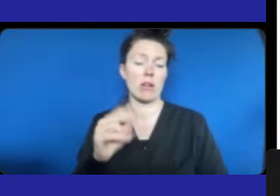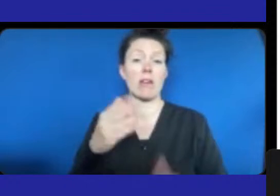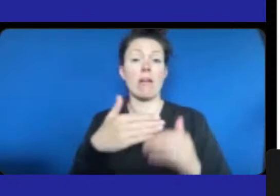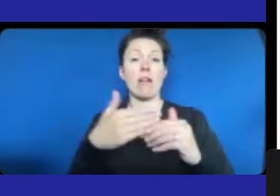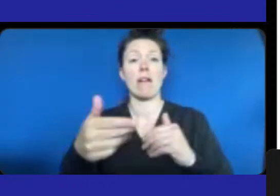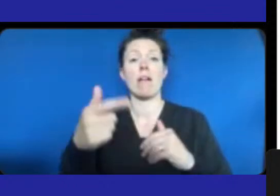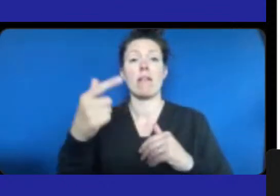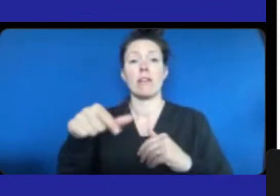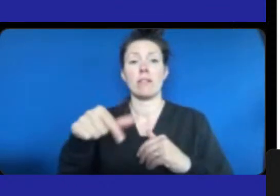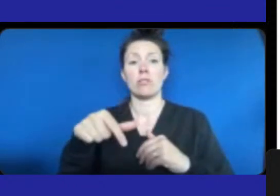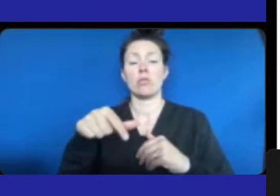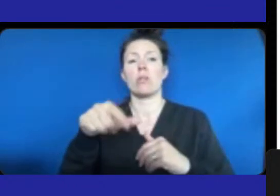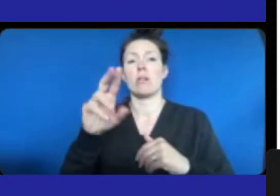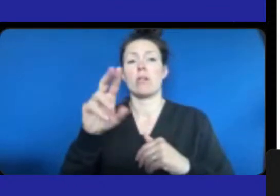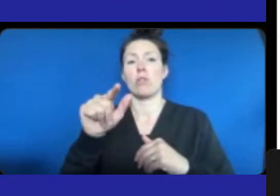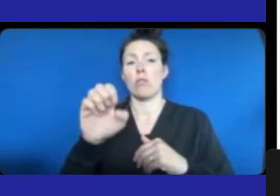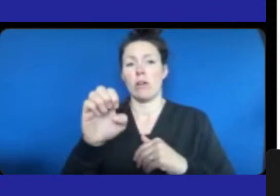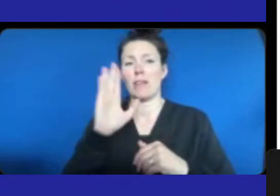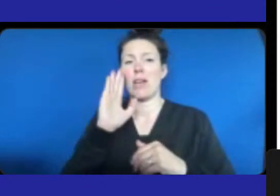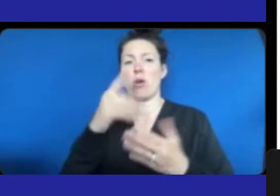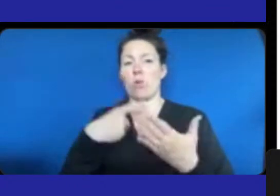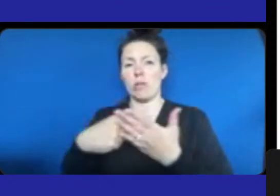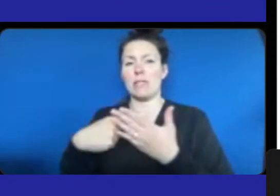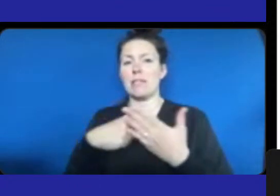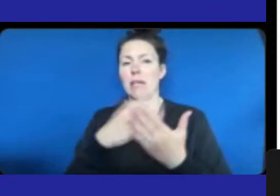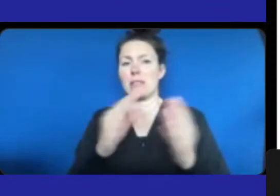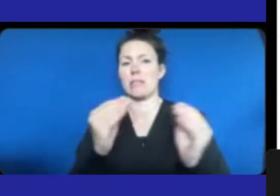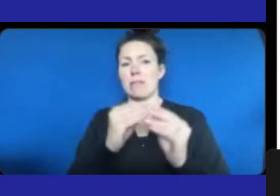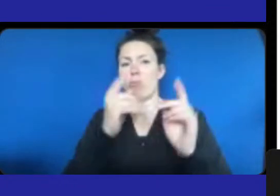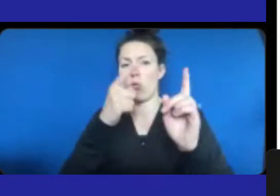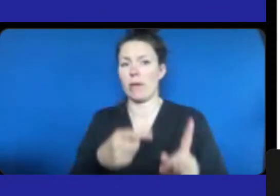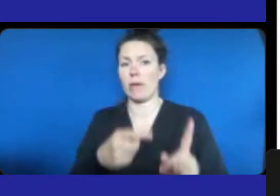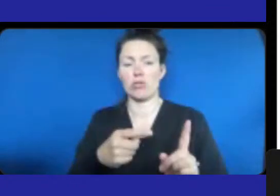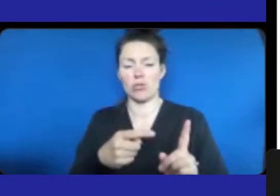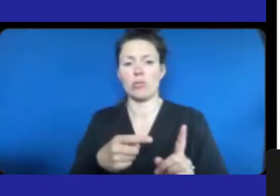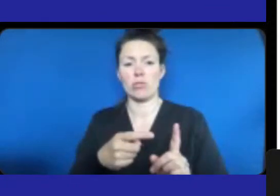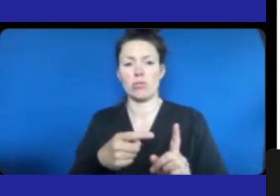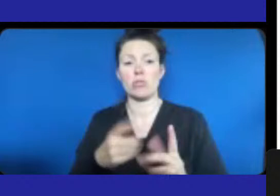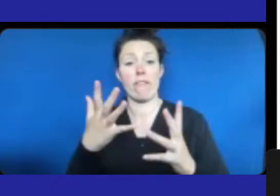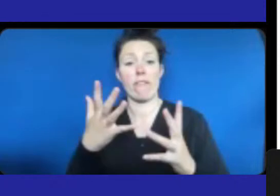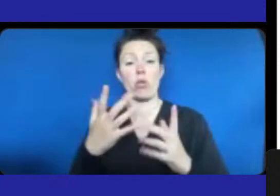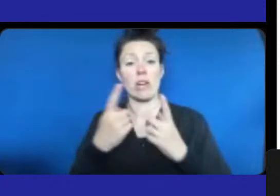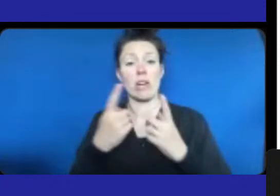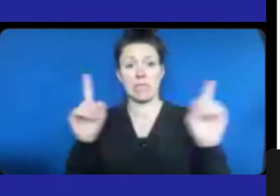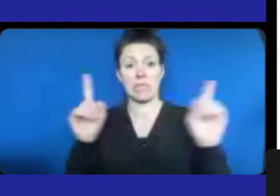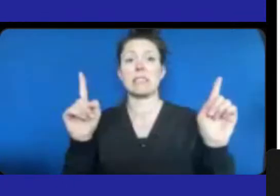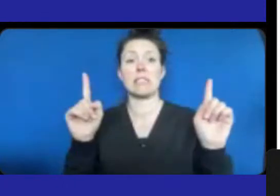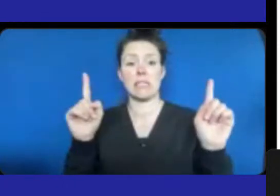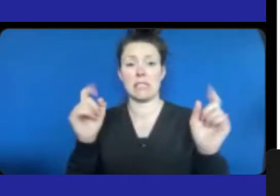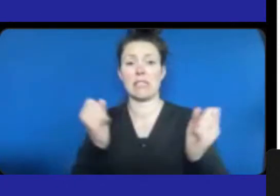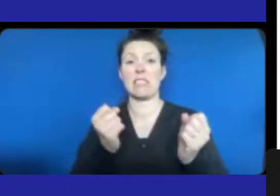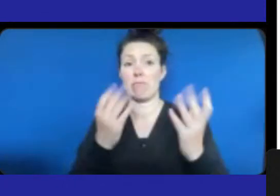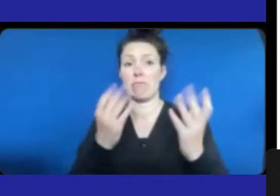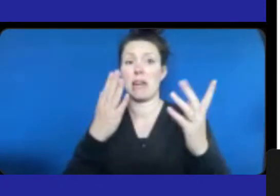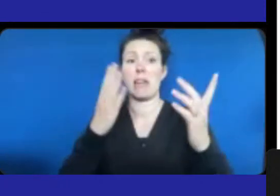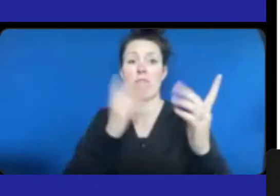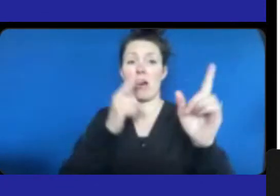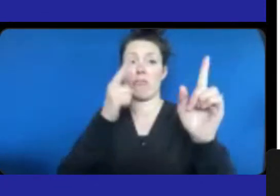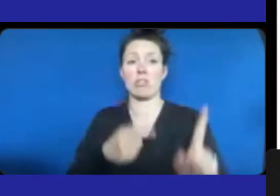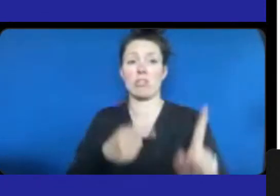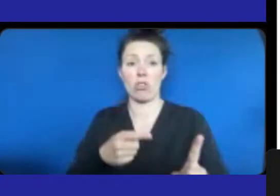about some updates to some of these measures. We've exceeded many of the targets pretty consistently, and so what